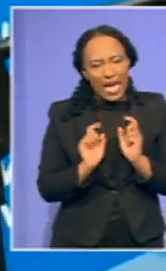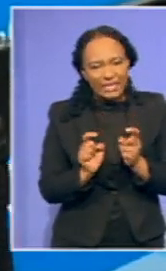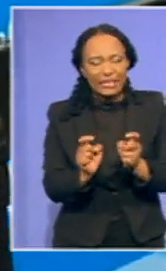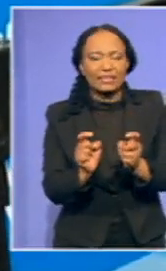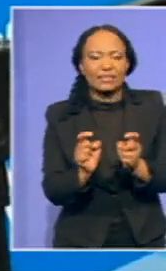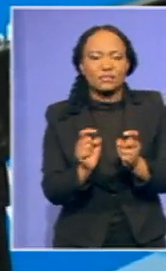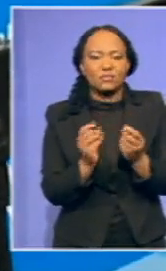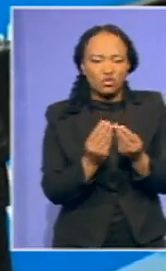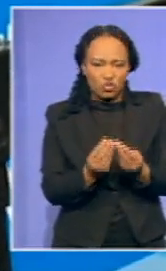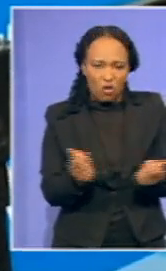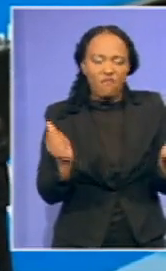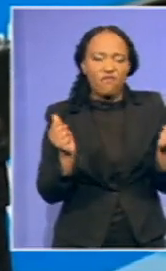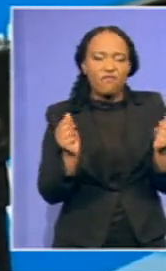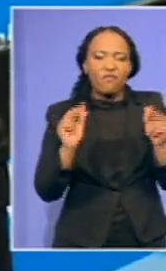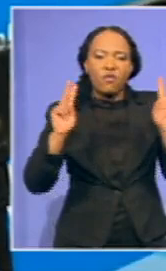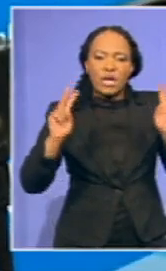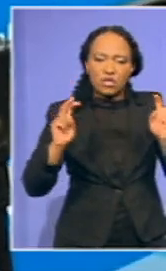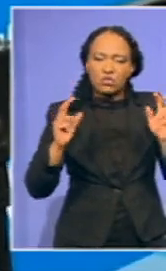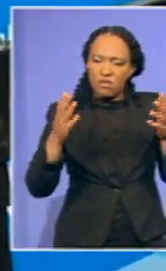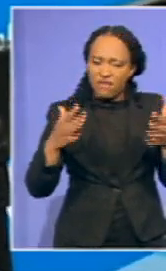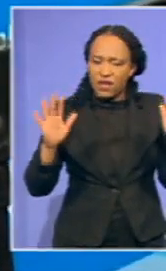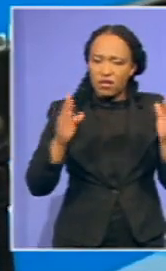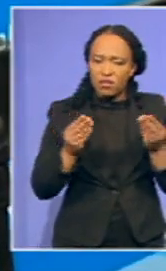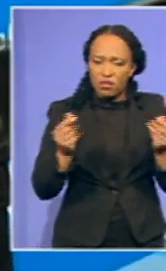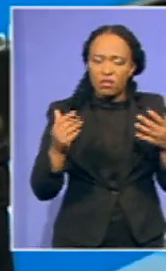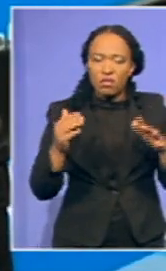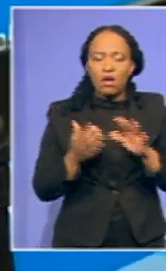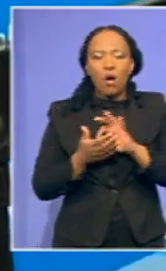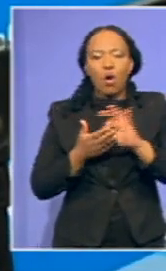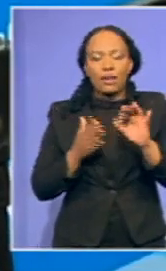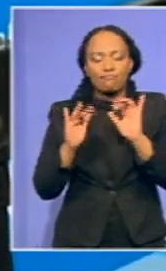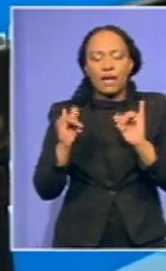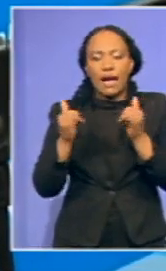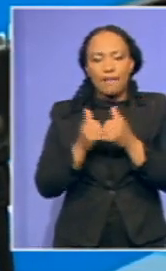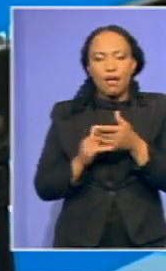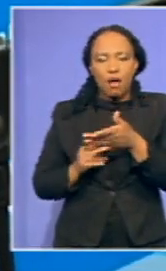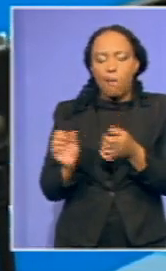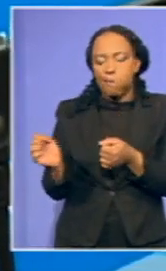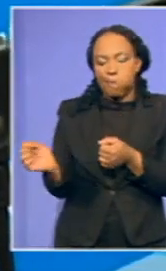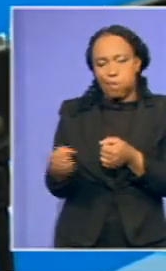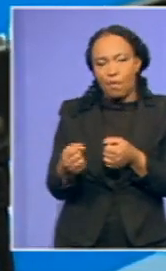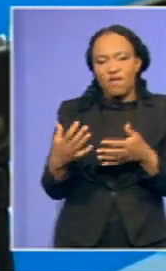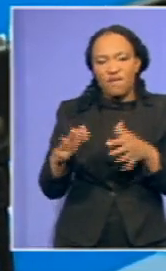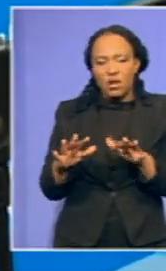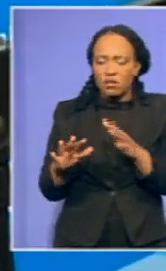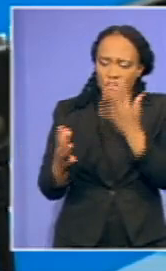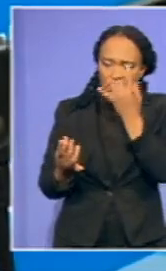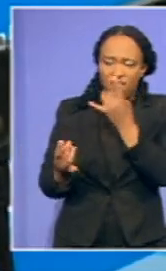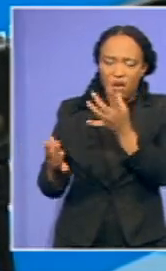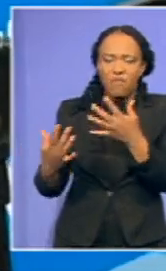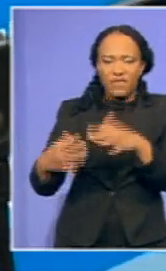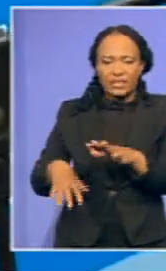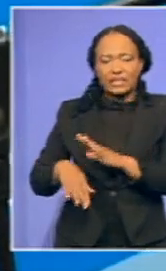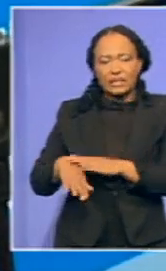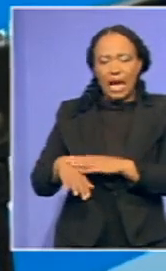resolve the matter. That was done, and today we have a contractor in place, and we have communicated with the contractor in terms of time